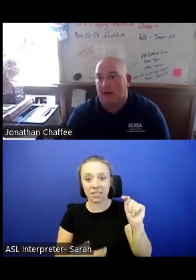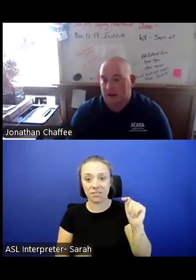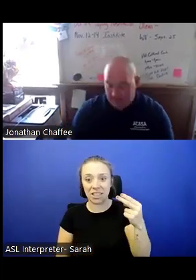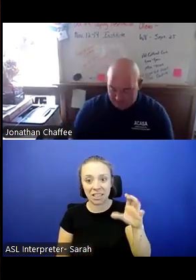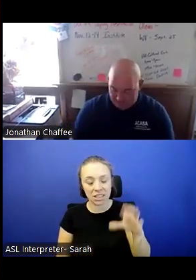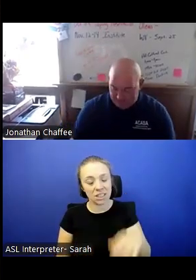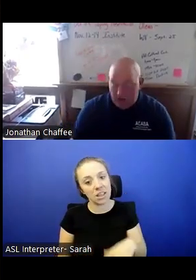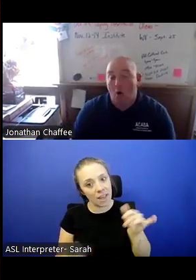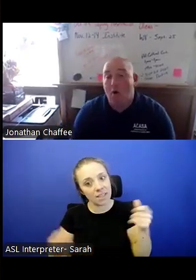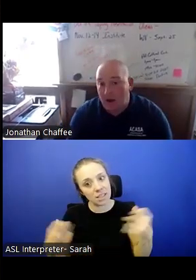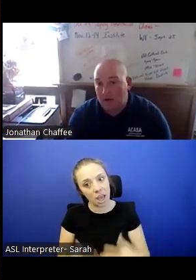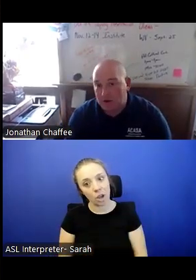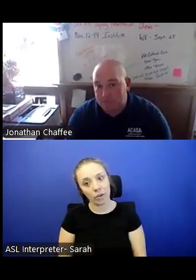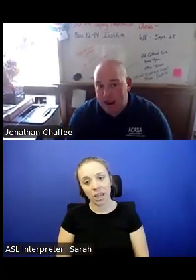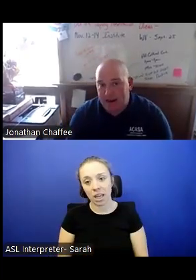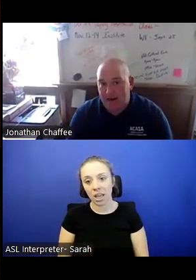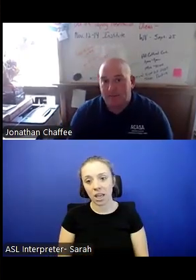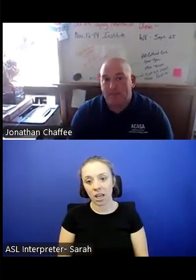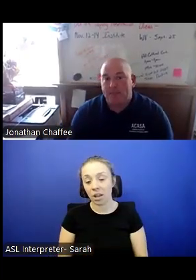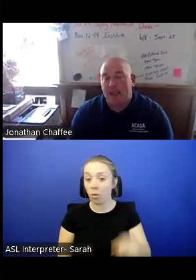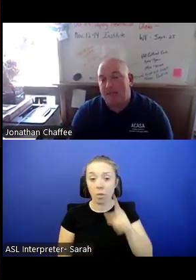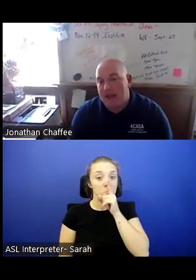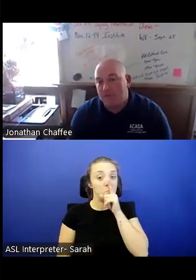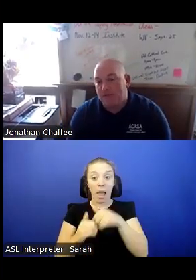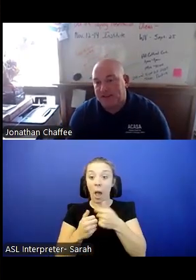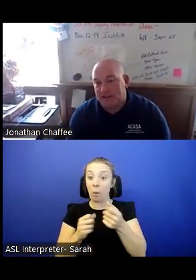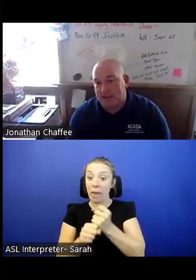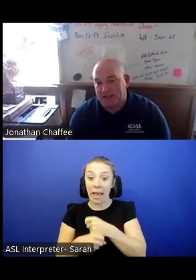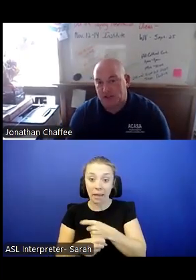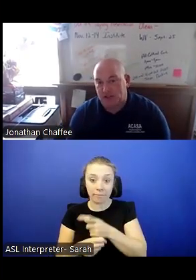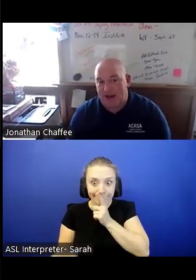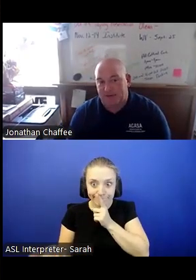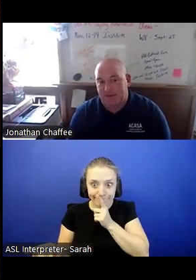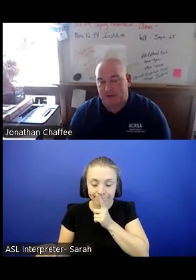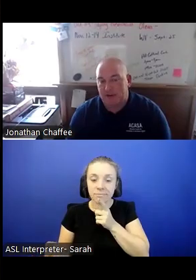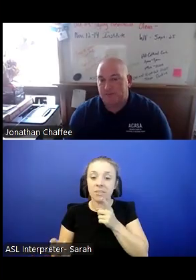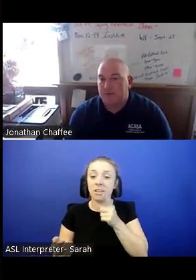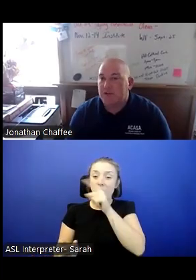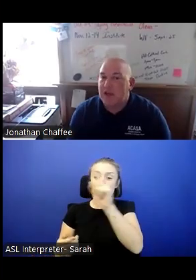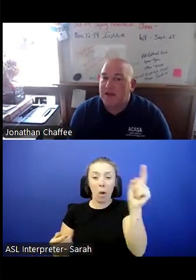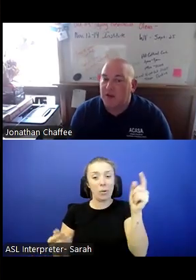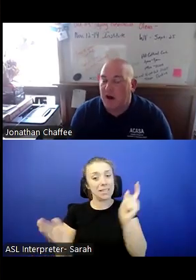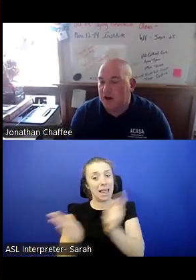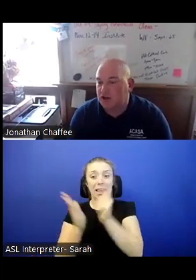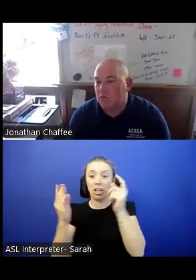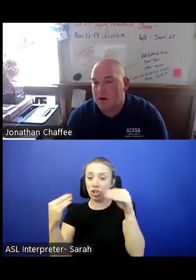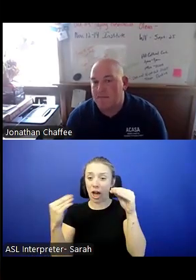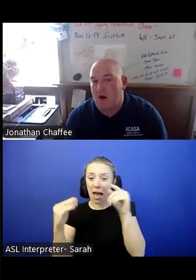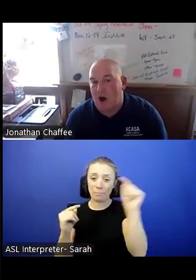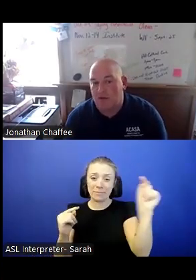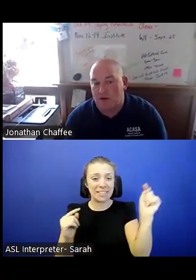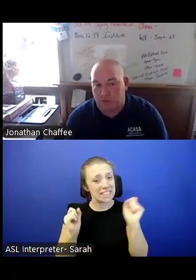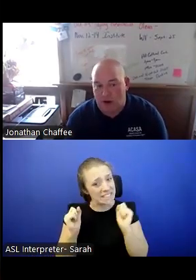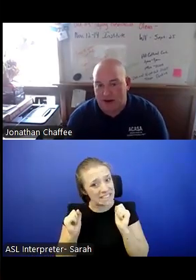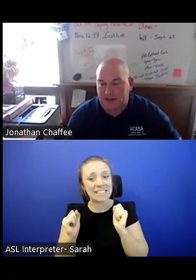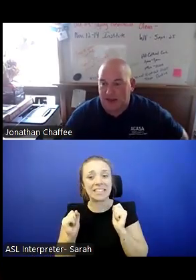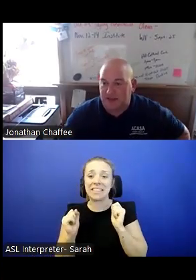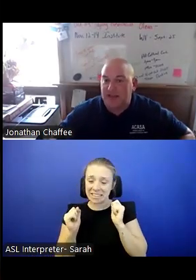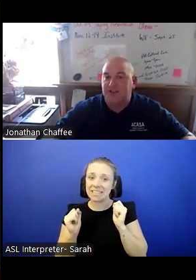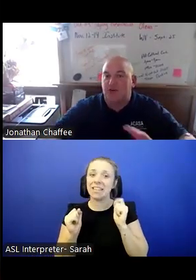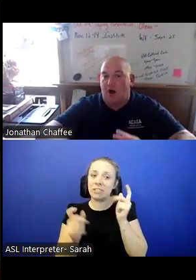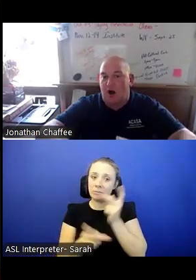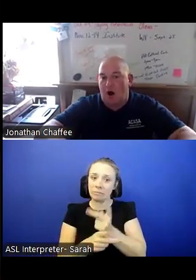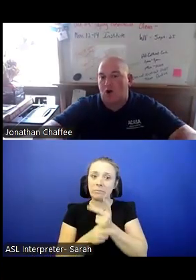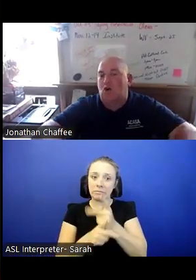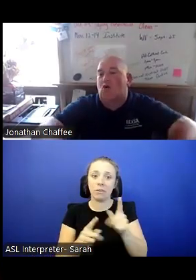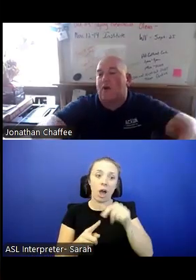scary, or how it was made. And then with these illicit shops, you have to also worry about other products. Like